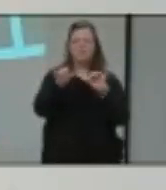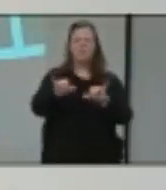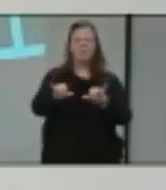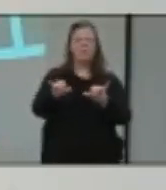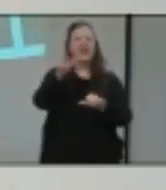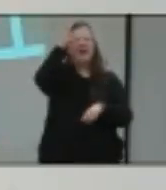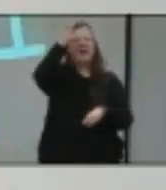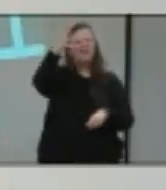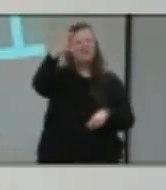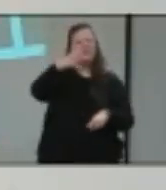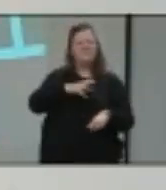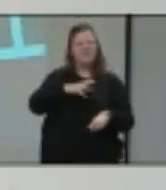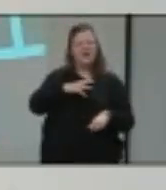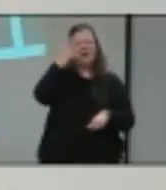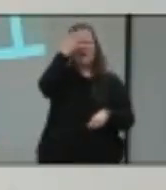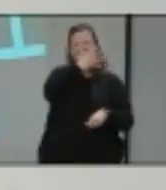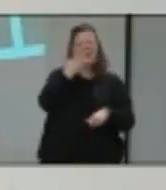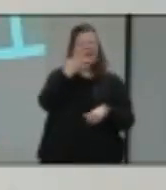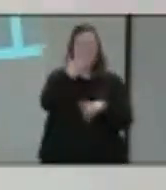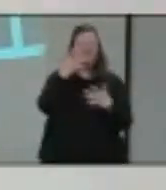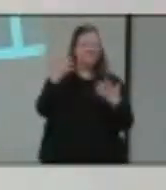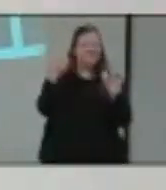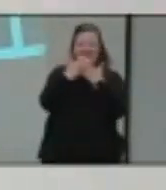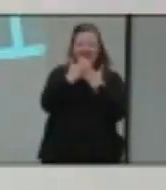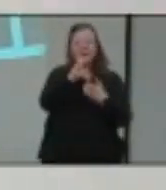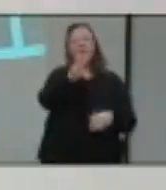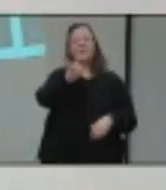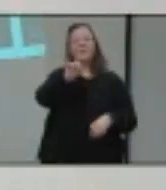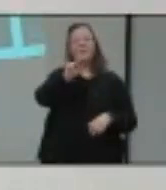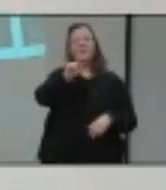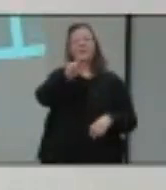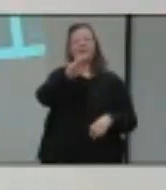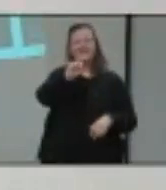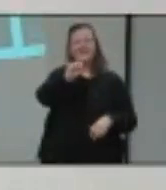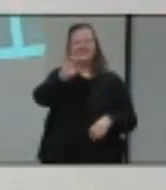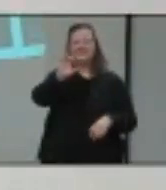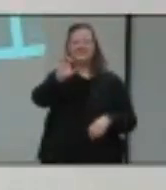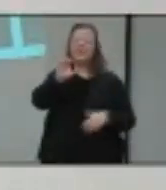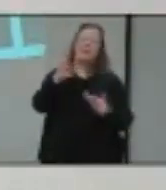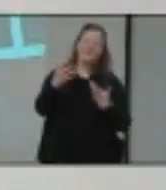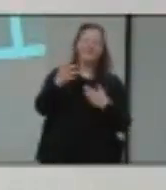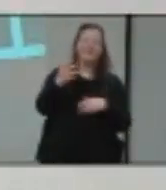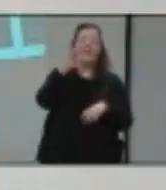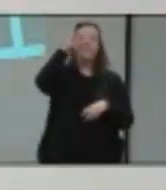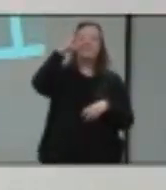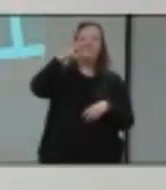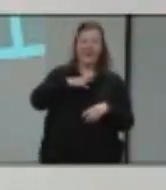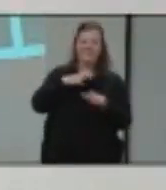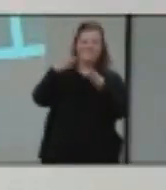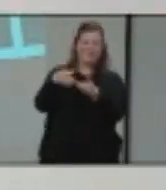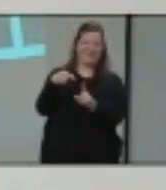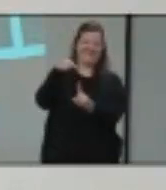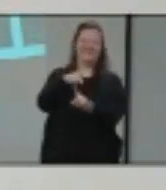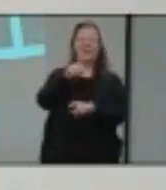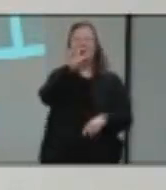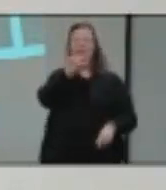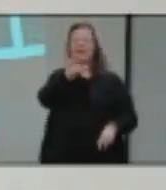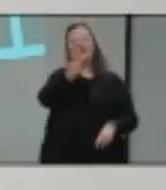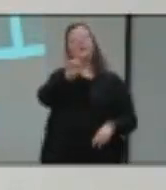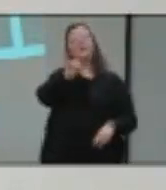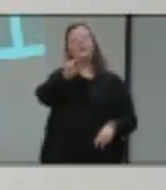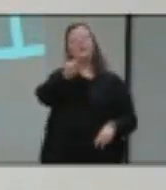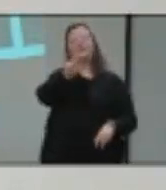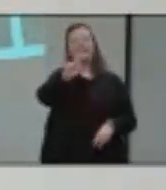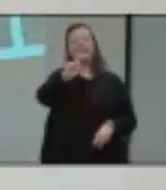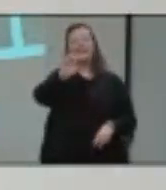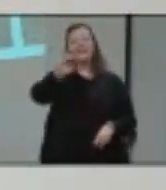Dude was a spitting image of Winston Churchill. That's not what it says. It says this man, but dude. With hard creases